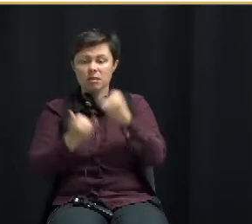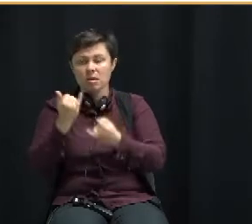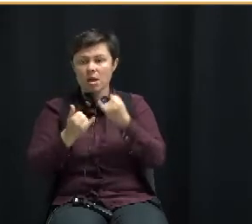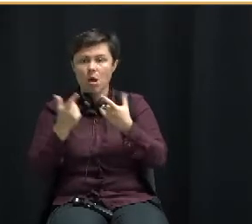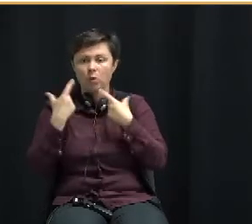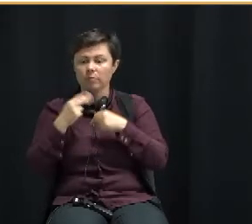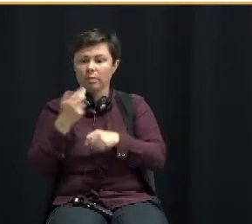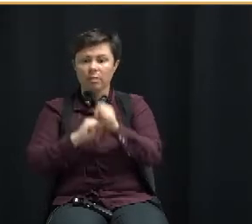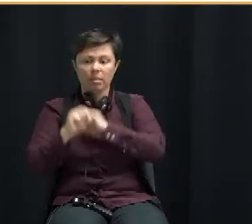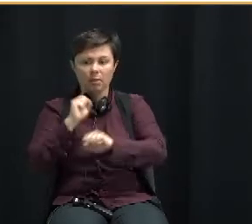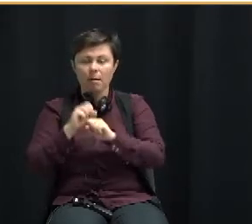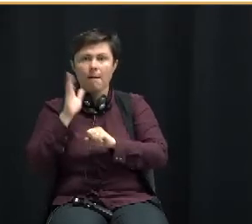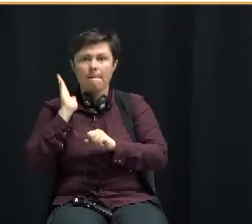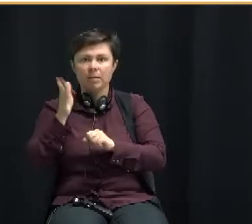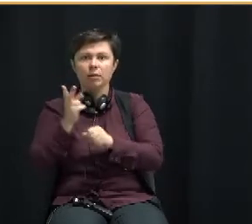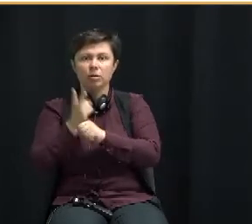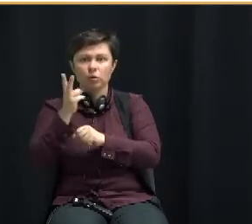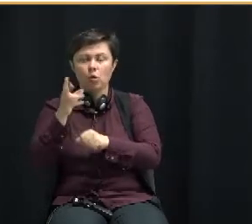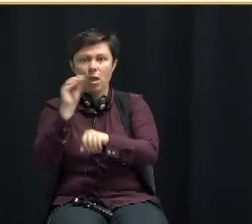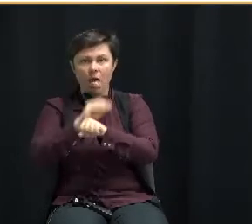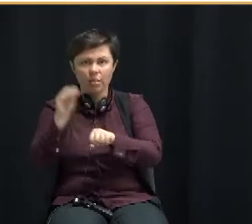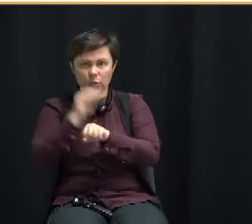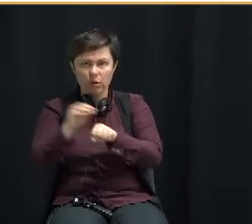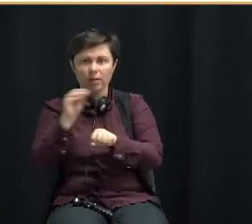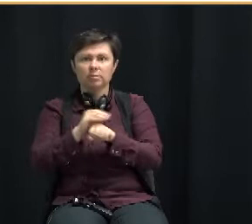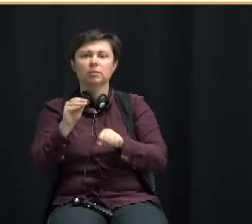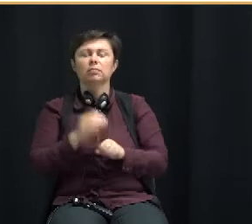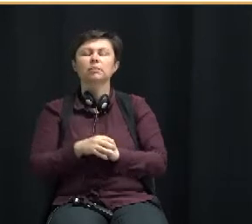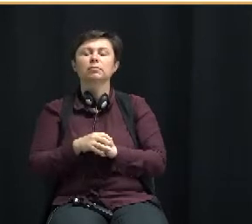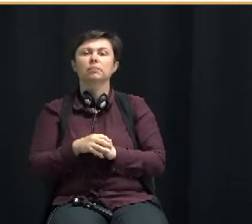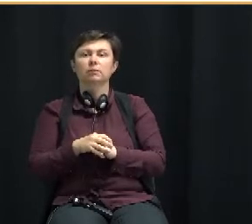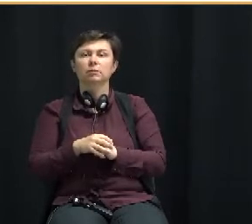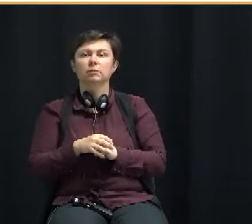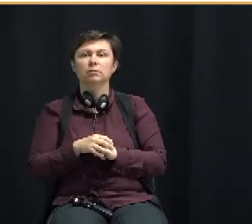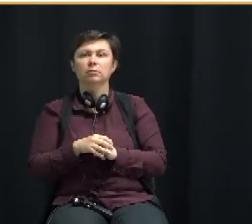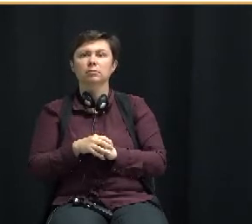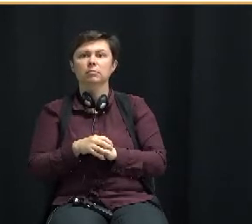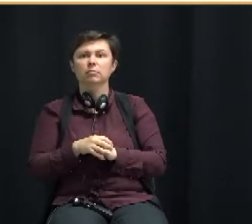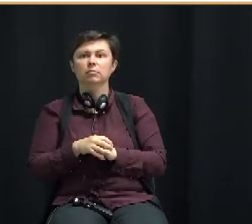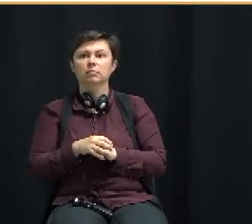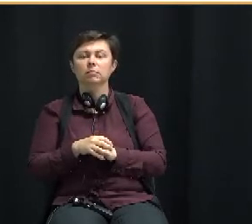modernize educational facilities and venues, because if the disabled have access to